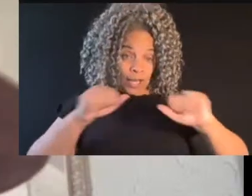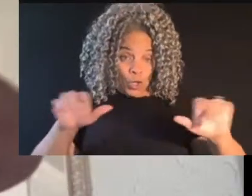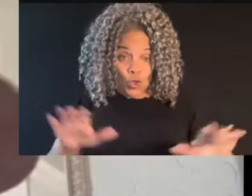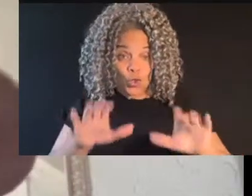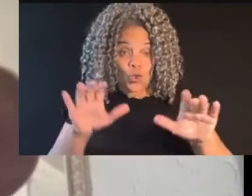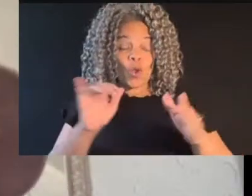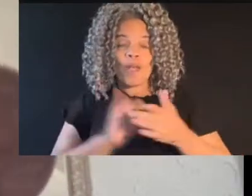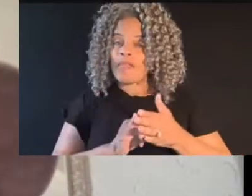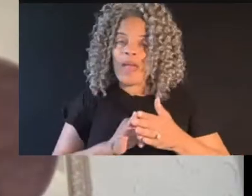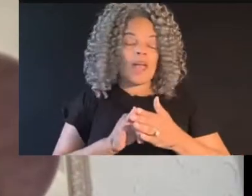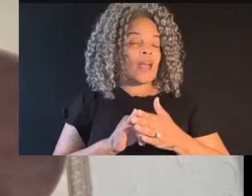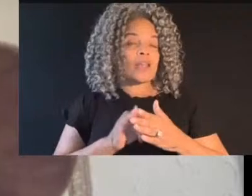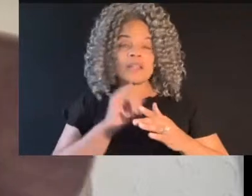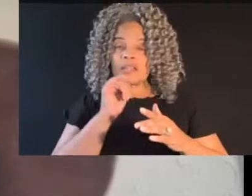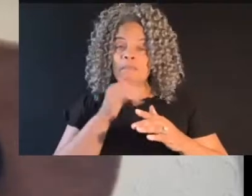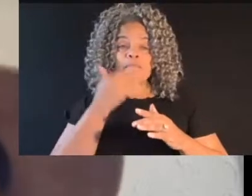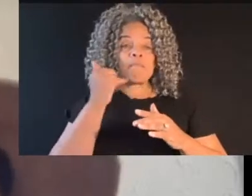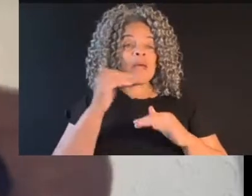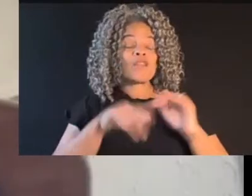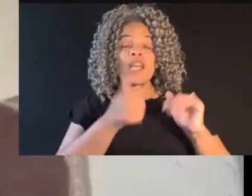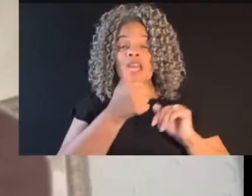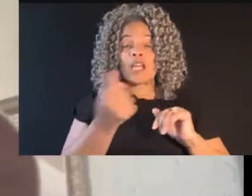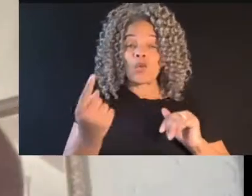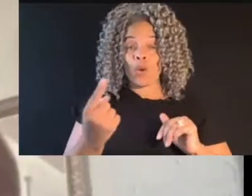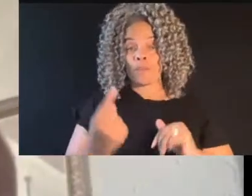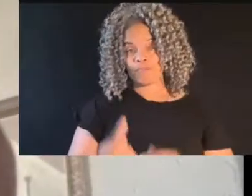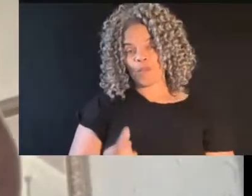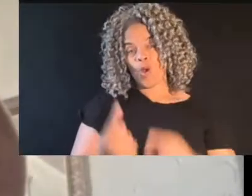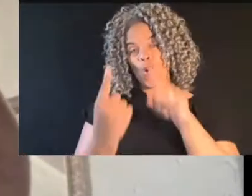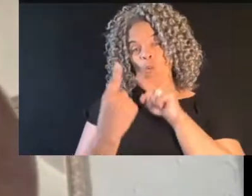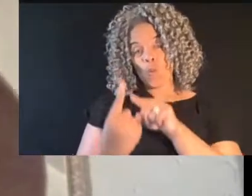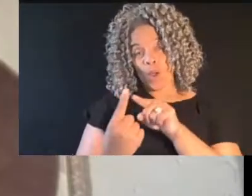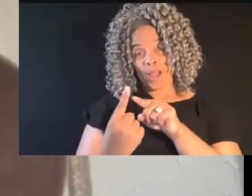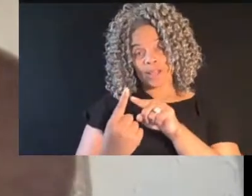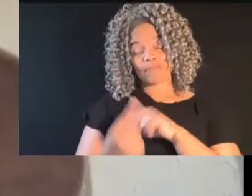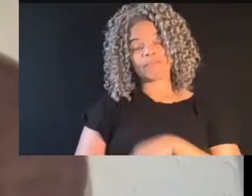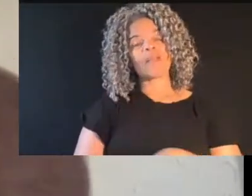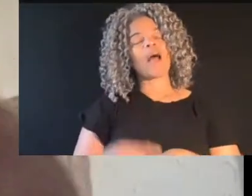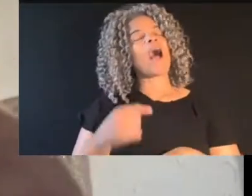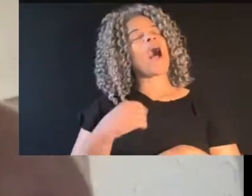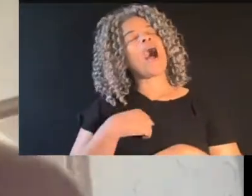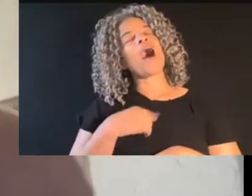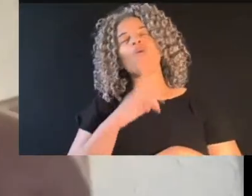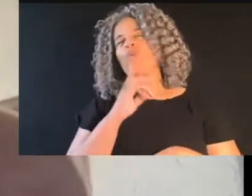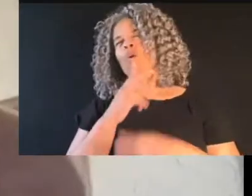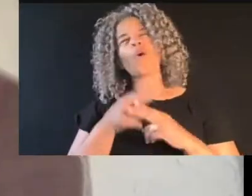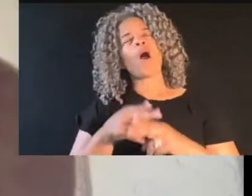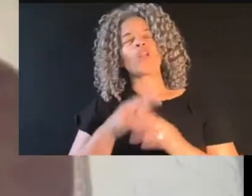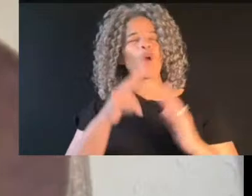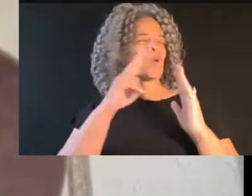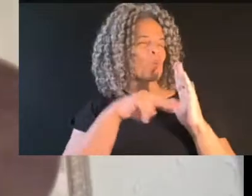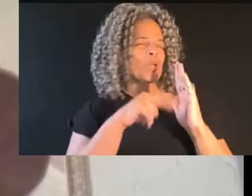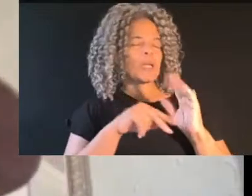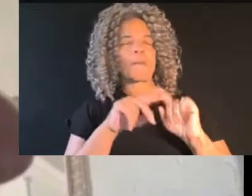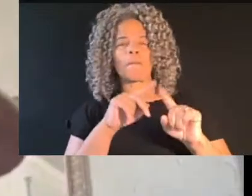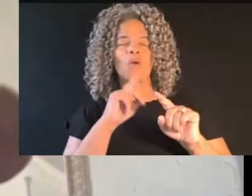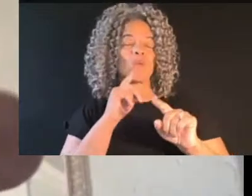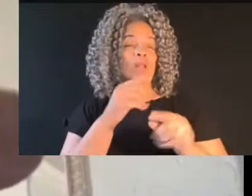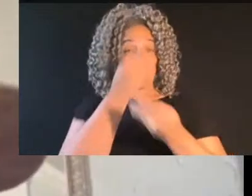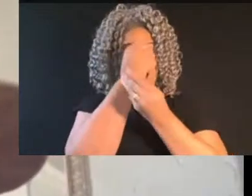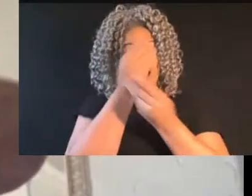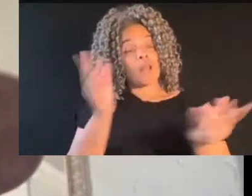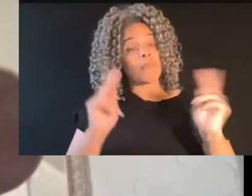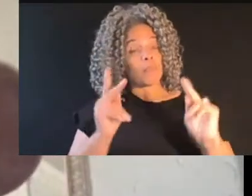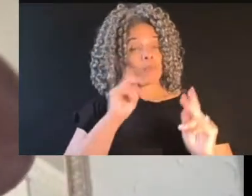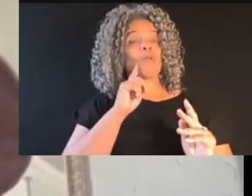than anybody. One of which is, I won't call it reading somebody, but just letting folks know what the deal